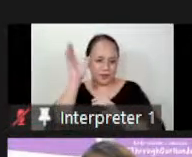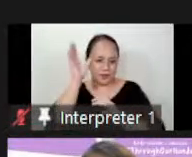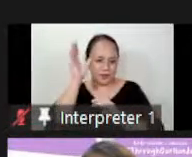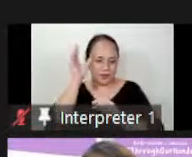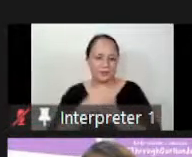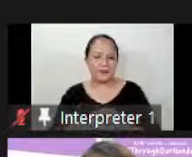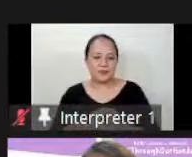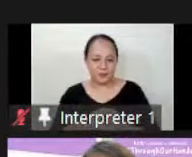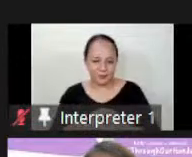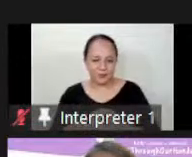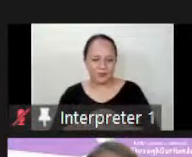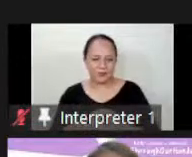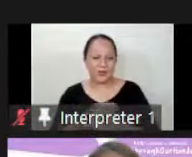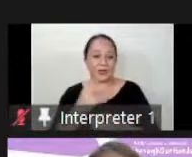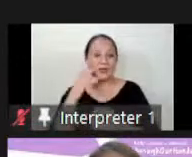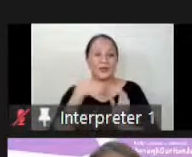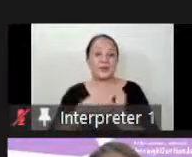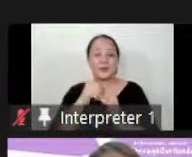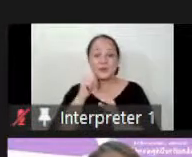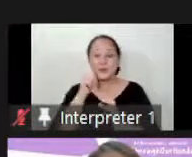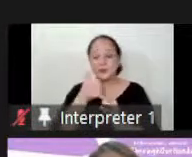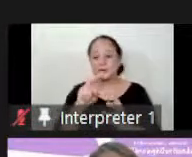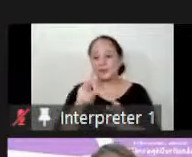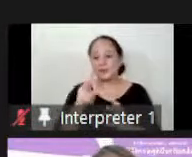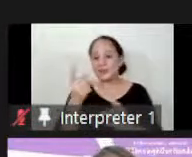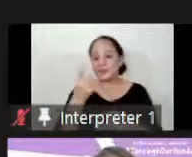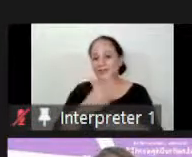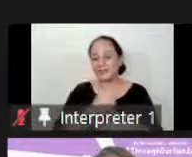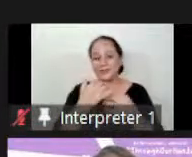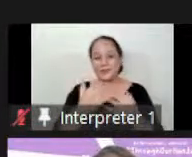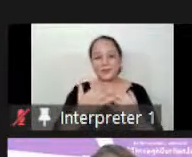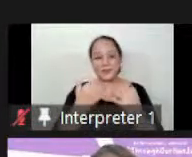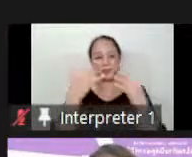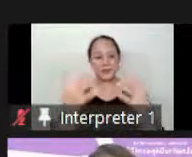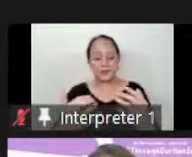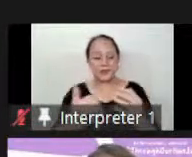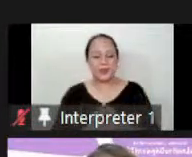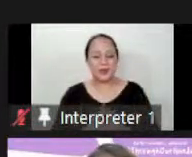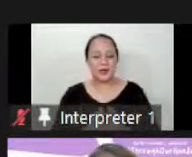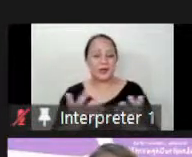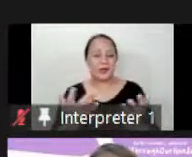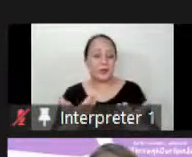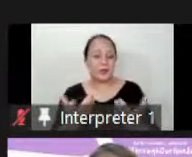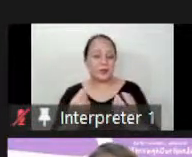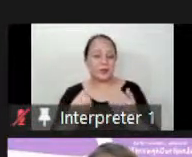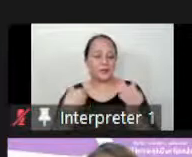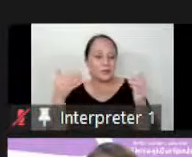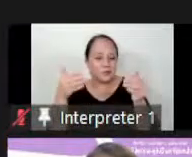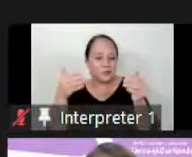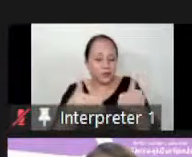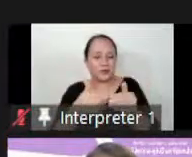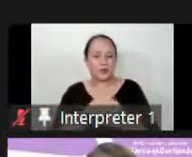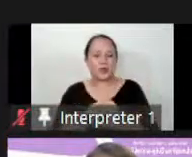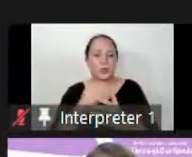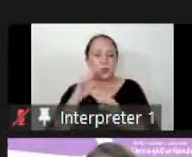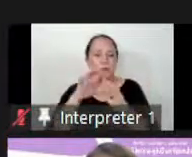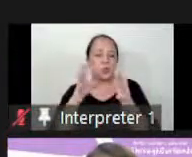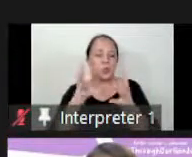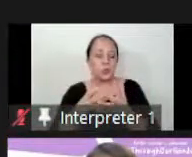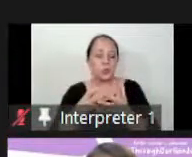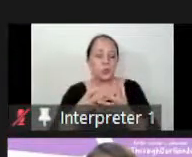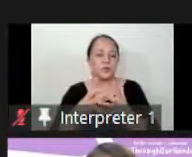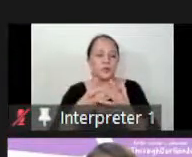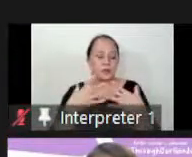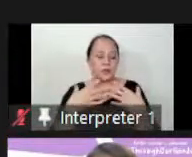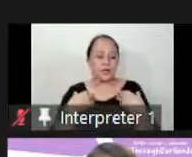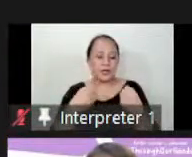cancer. See you again tomorrow for the second day of the summit, where we will focus on the World